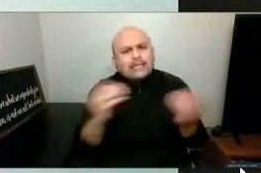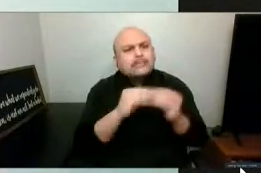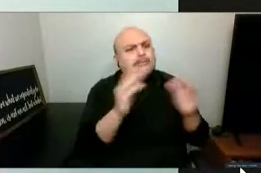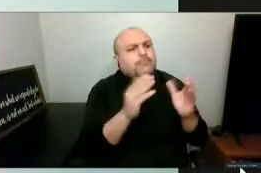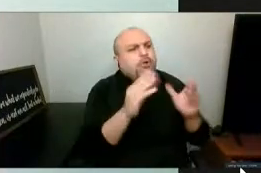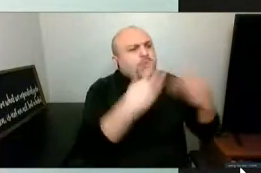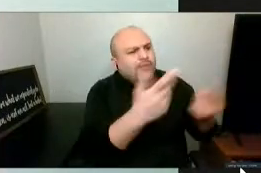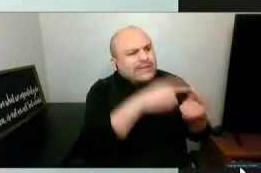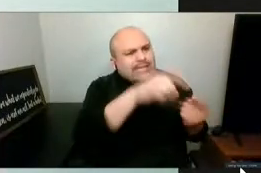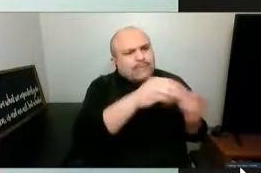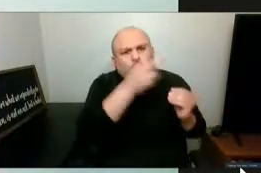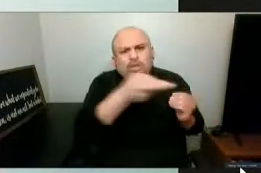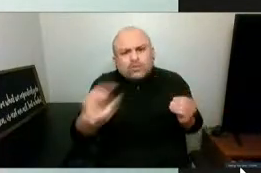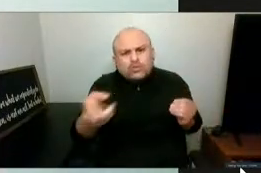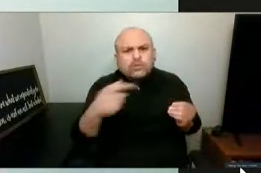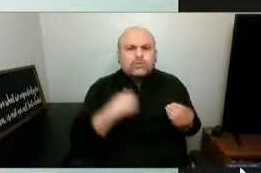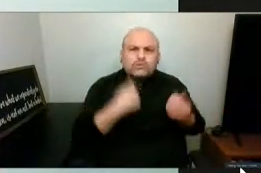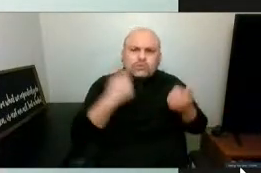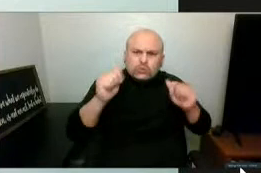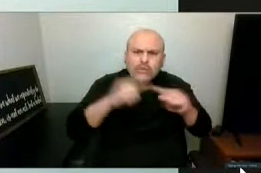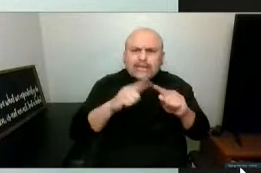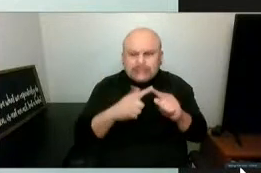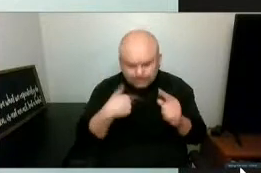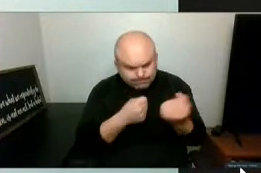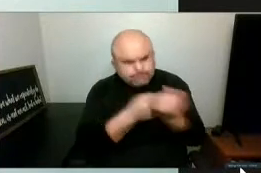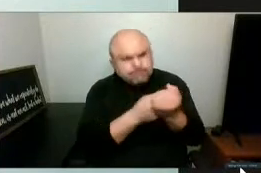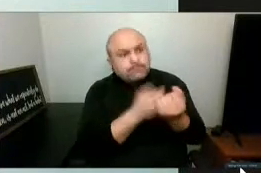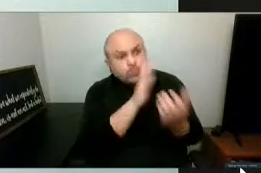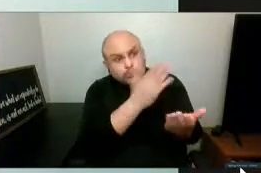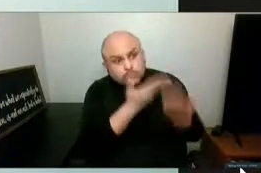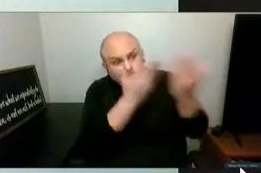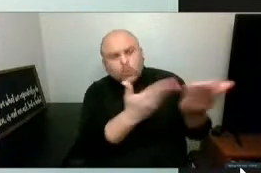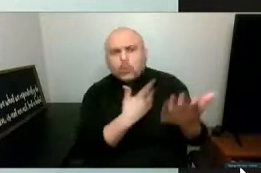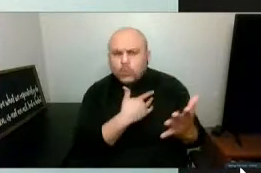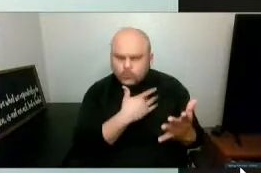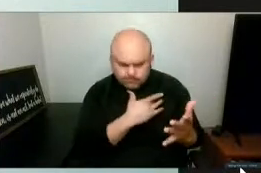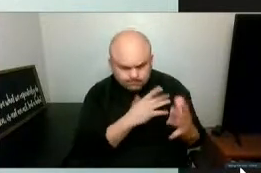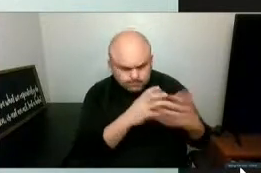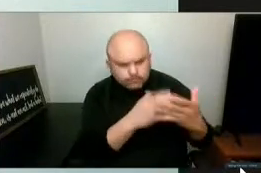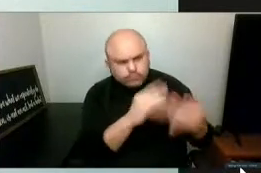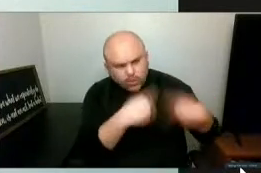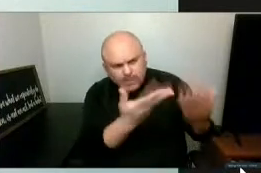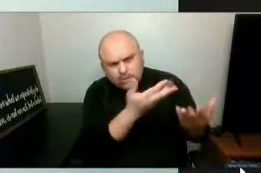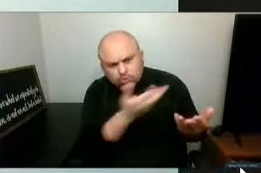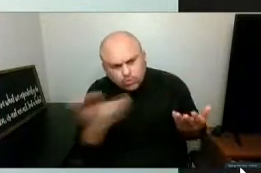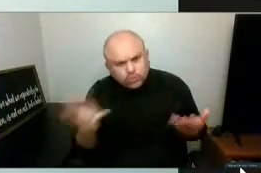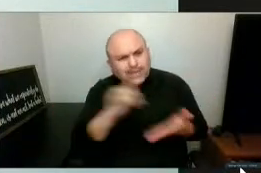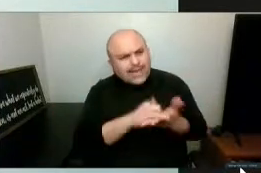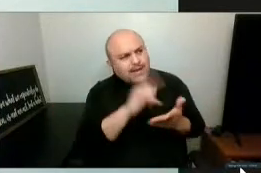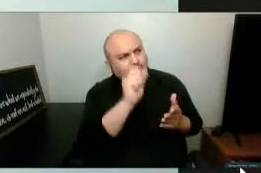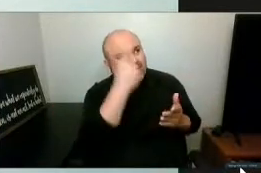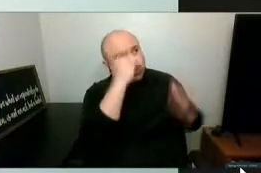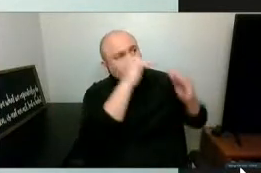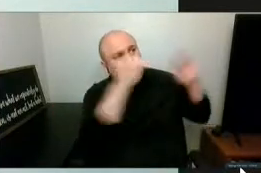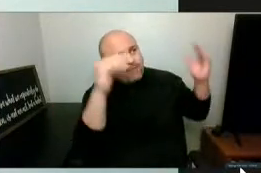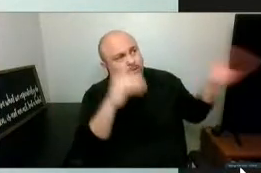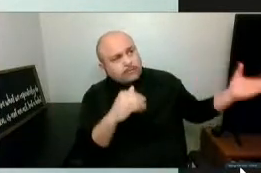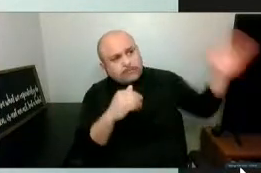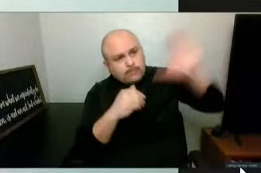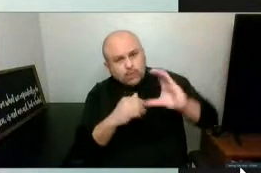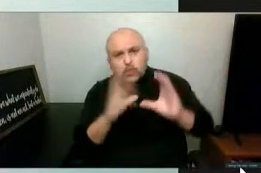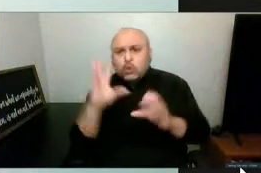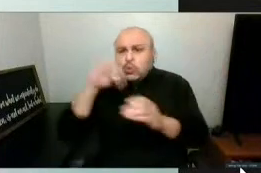we wholeheartedly endorse your recommendation to provide resources at a federal level, including the kind of